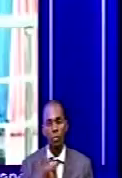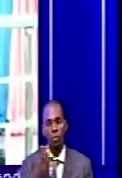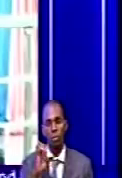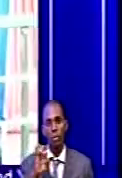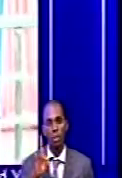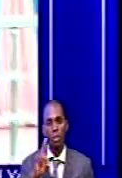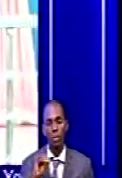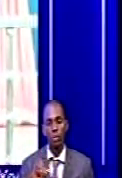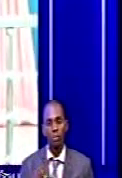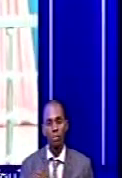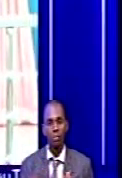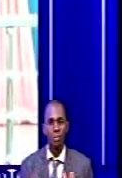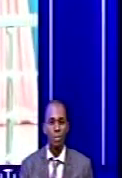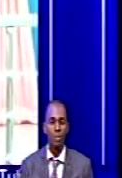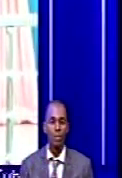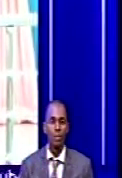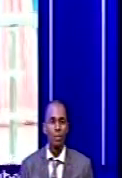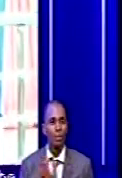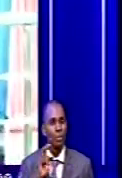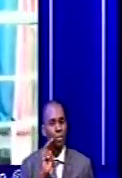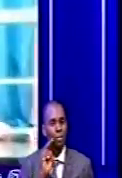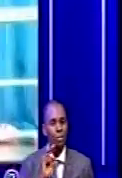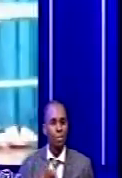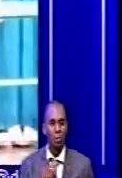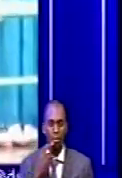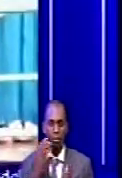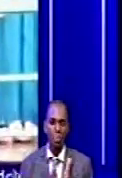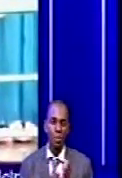instantly the pain vanished. Praise the Lord.